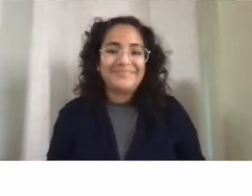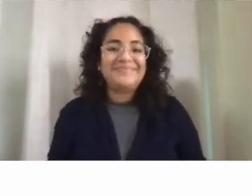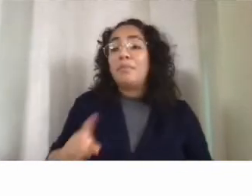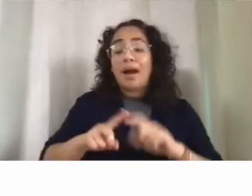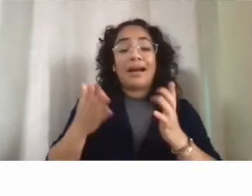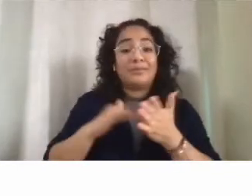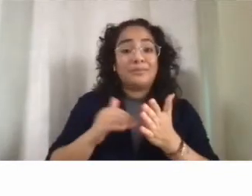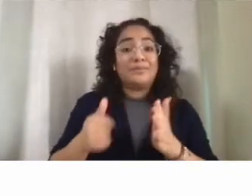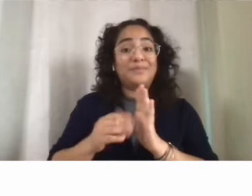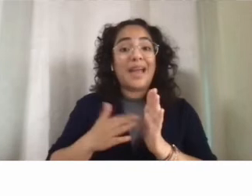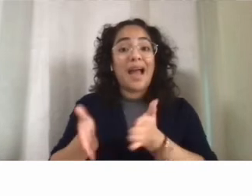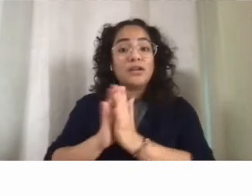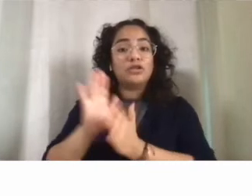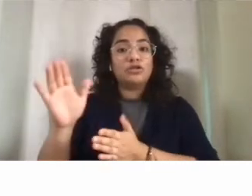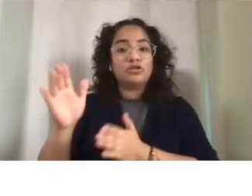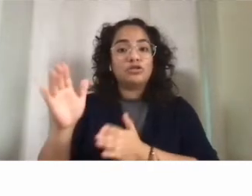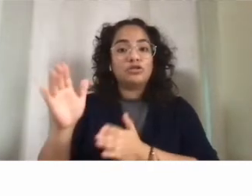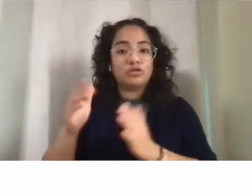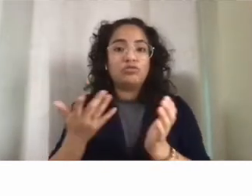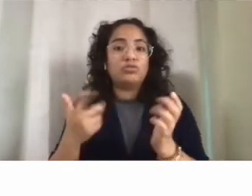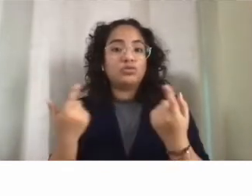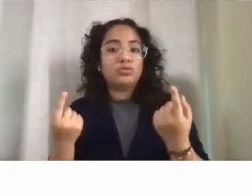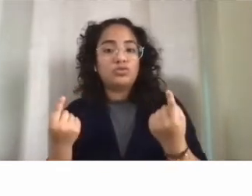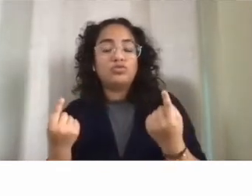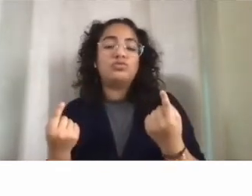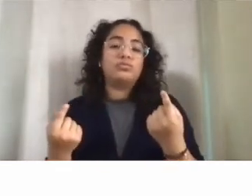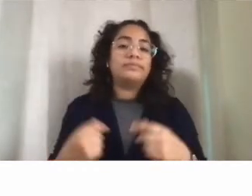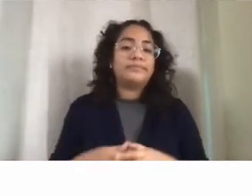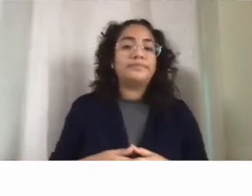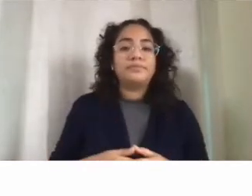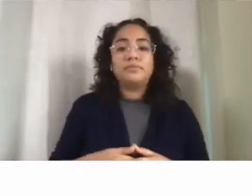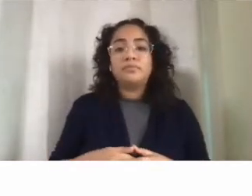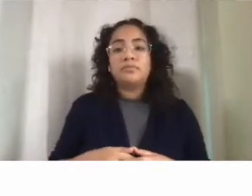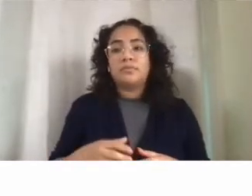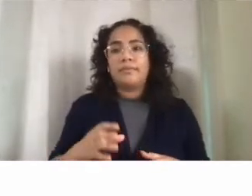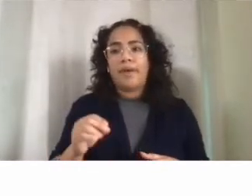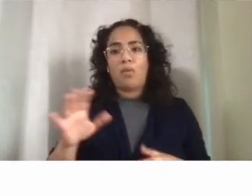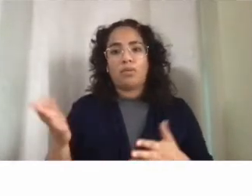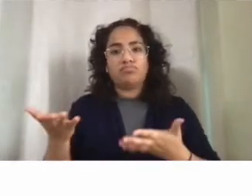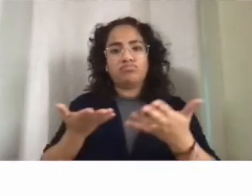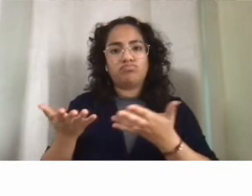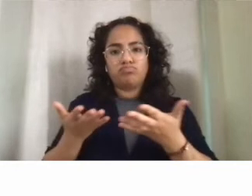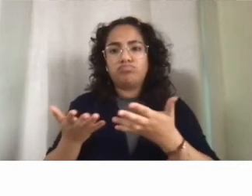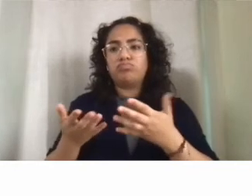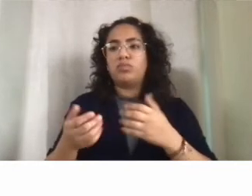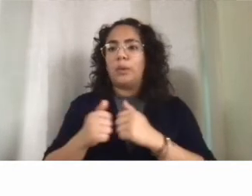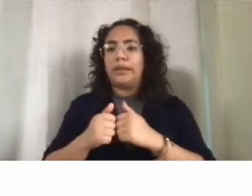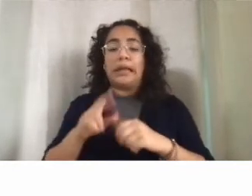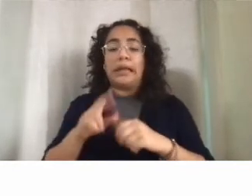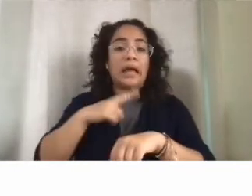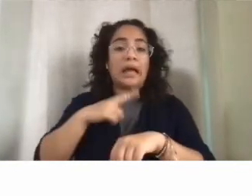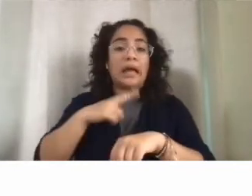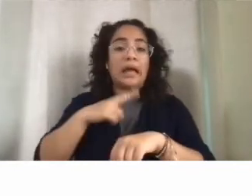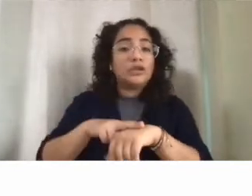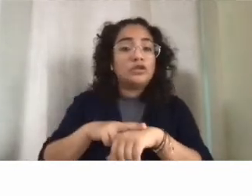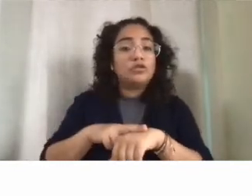doctor about what to do just in case, and what the interactions are with any remedies, natural remedies,